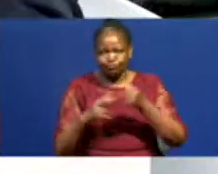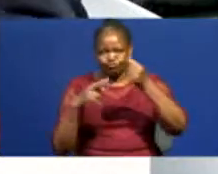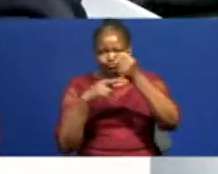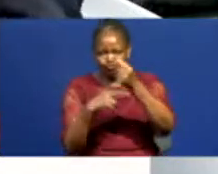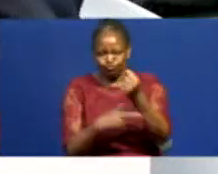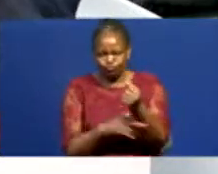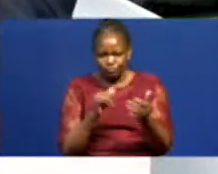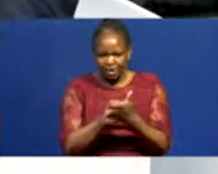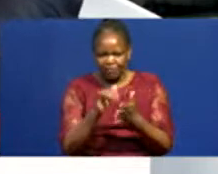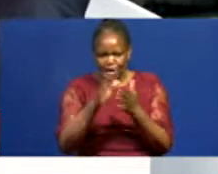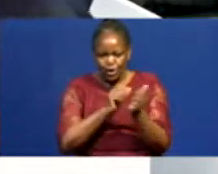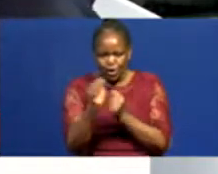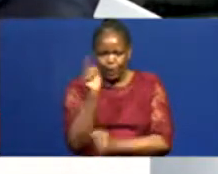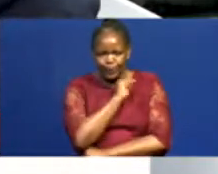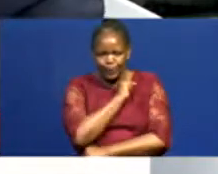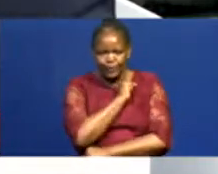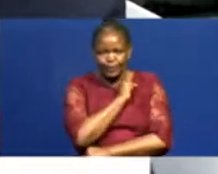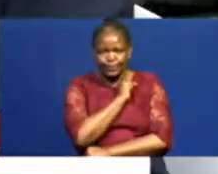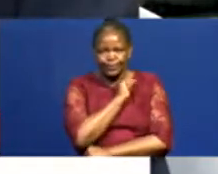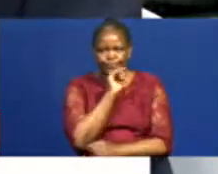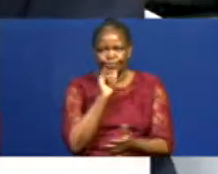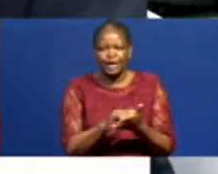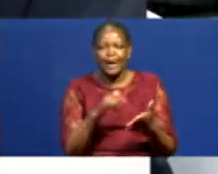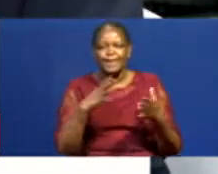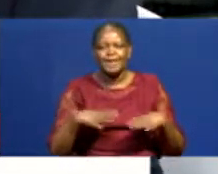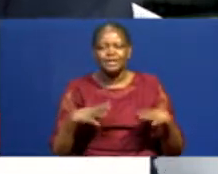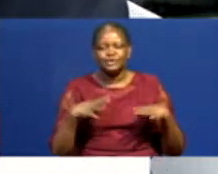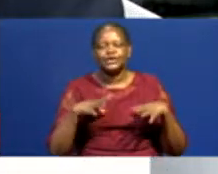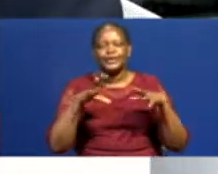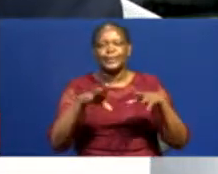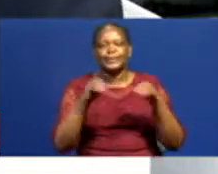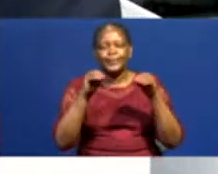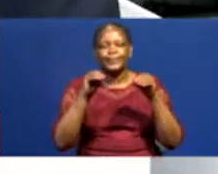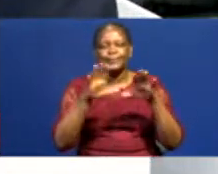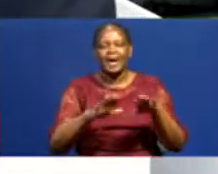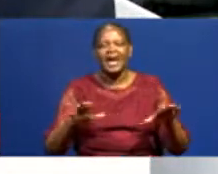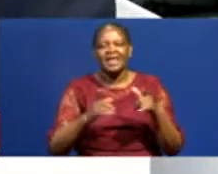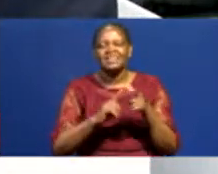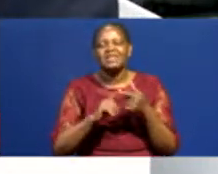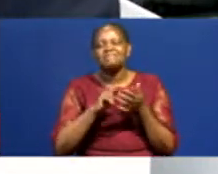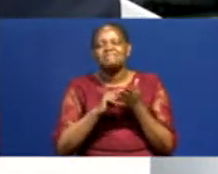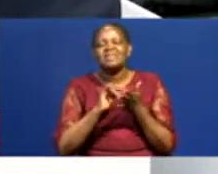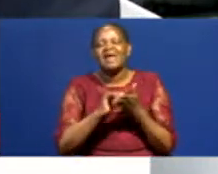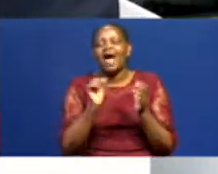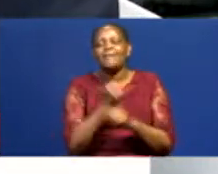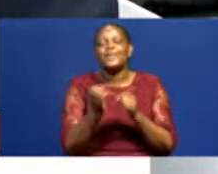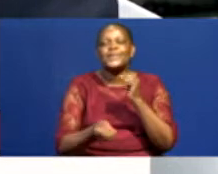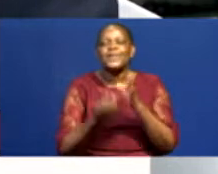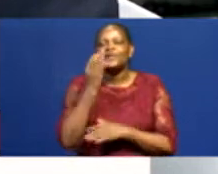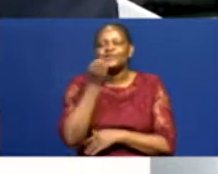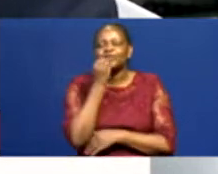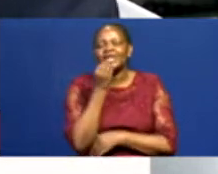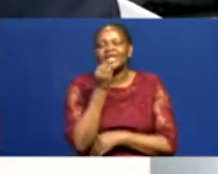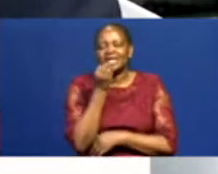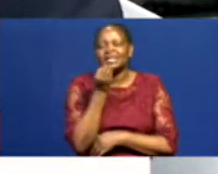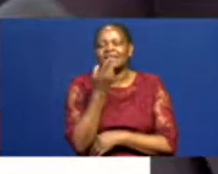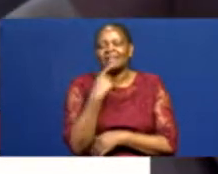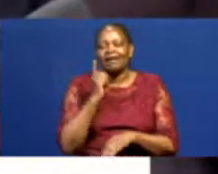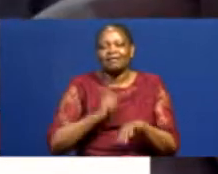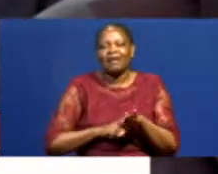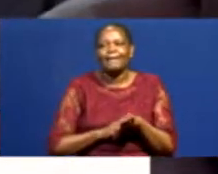that we have destroyed, that somebody has captured the market, then it means that you cannot produce food at the appropriate